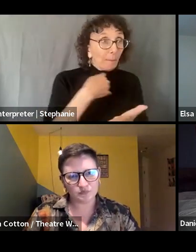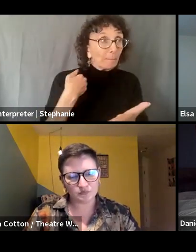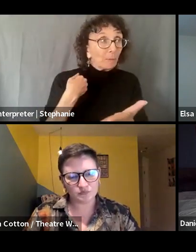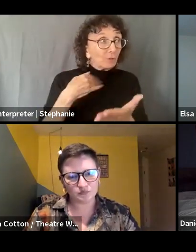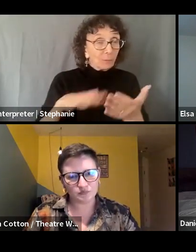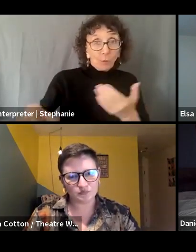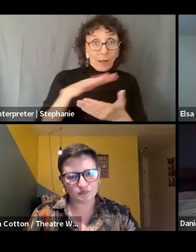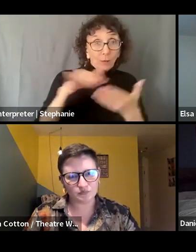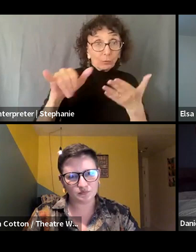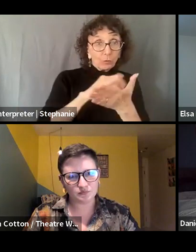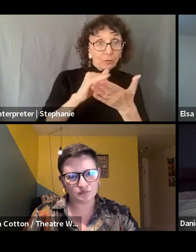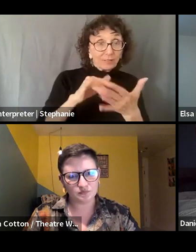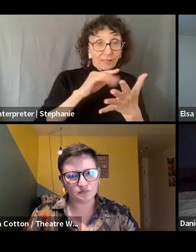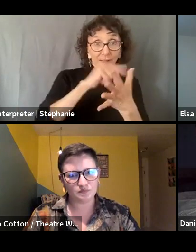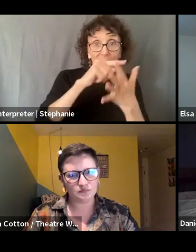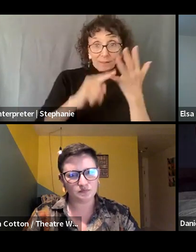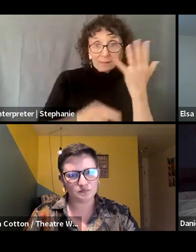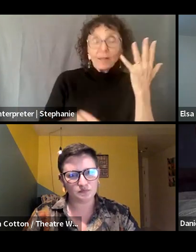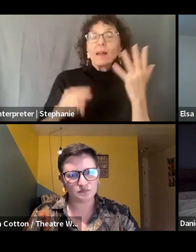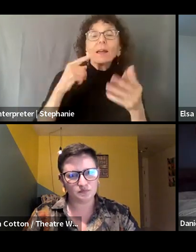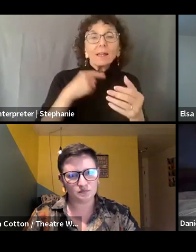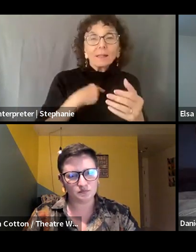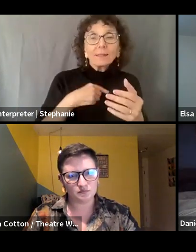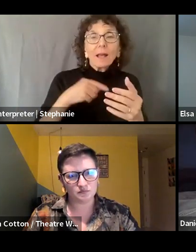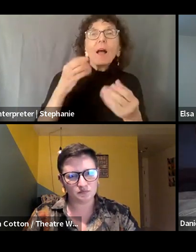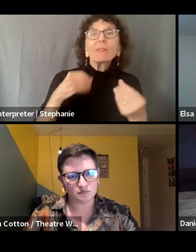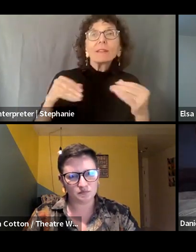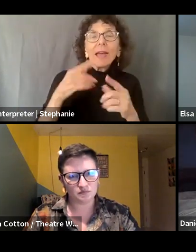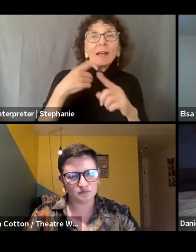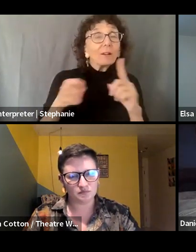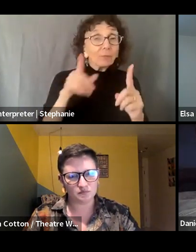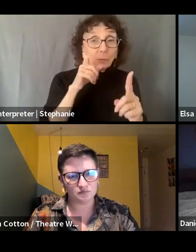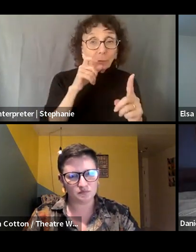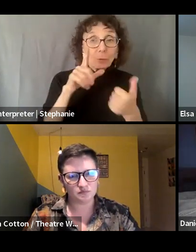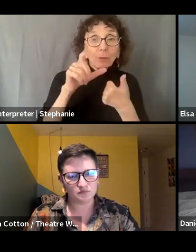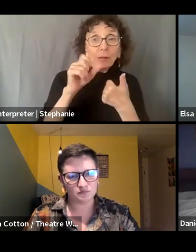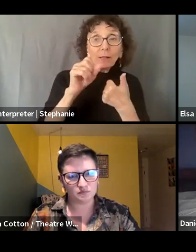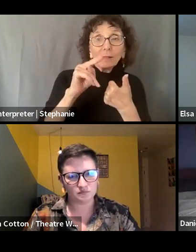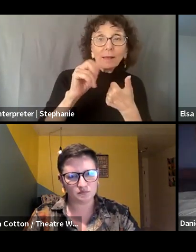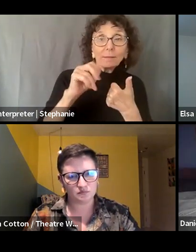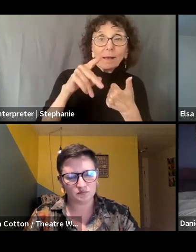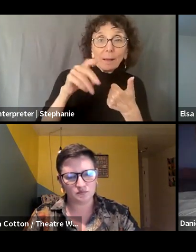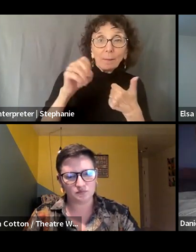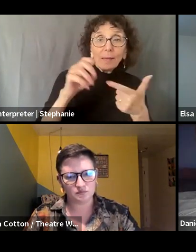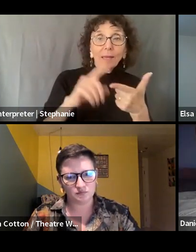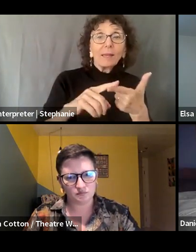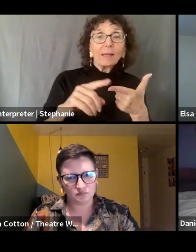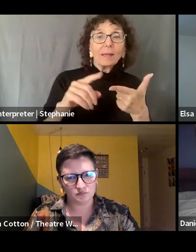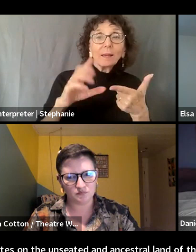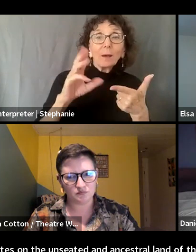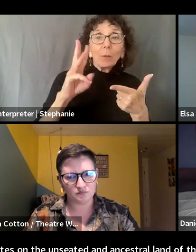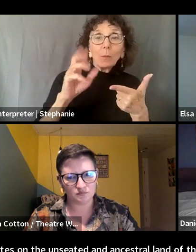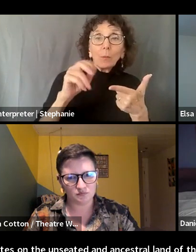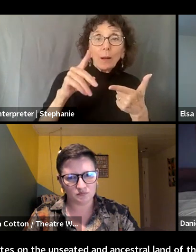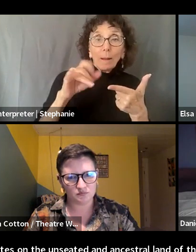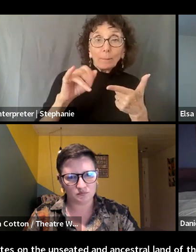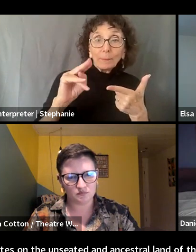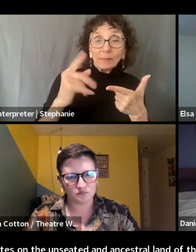operates on the unceded ancestral land of the Lenape, Wappinger,